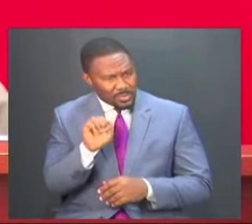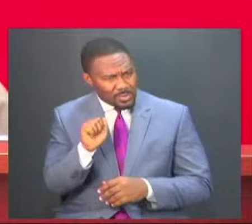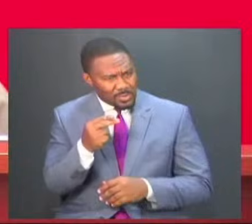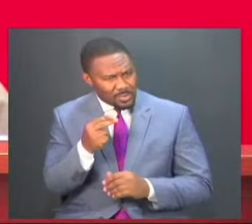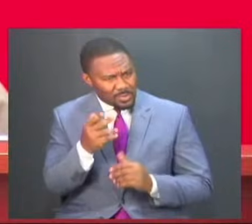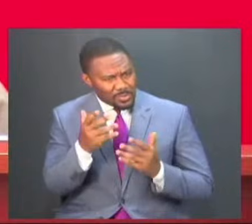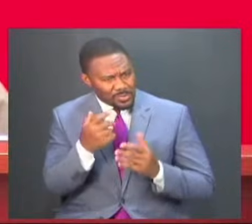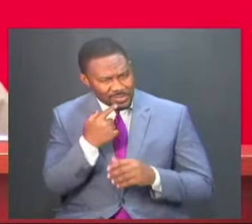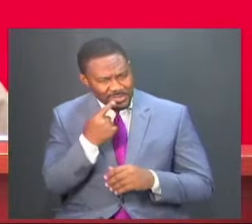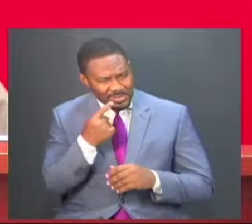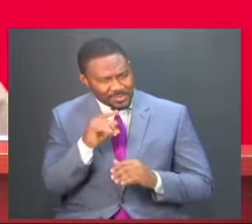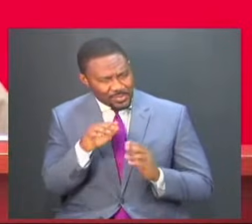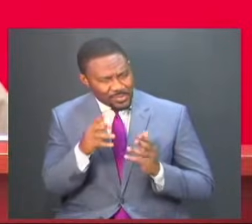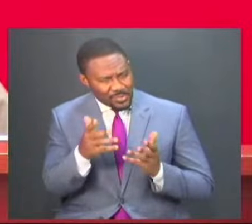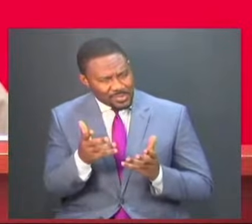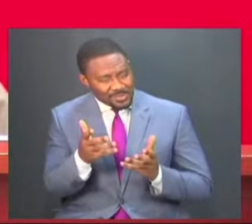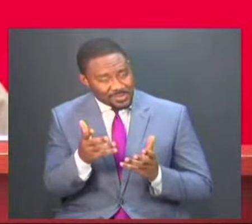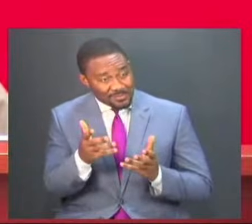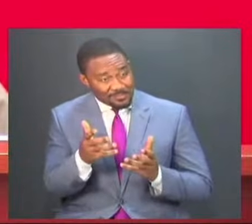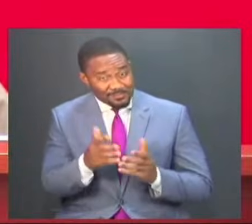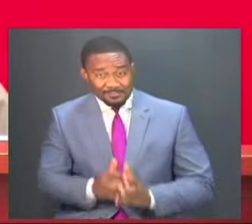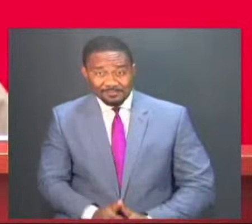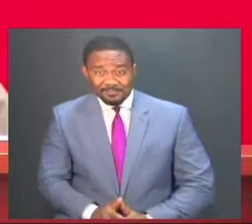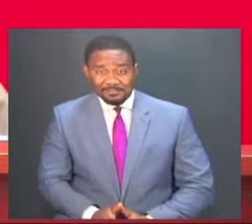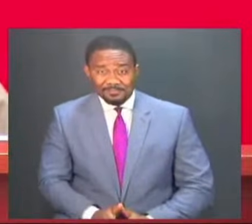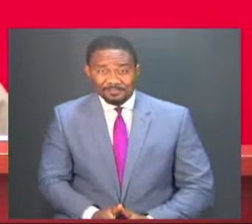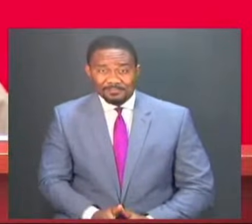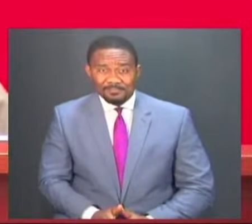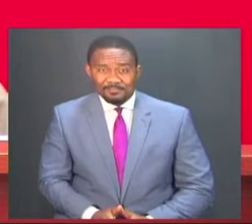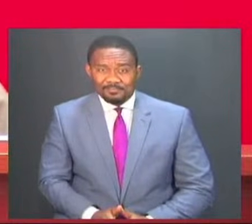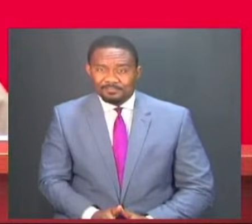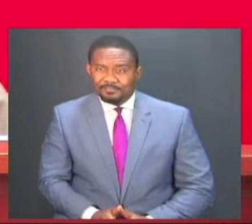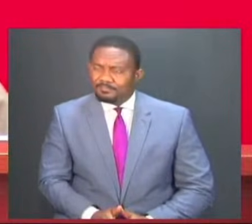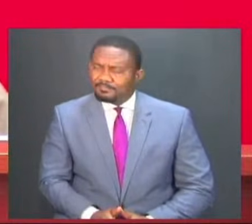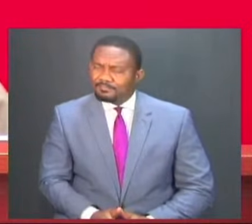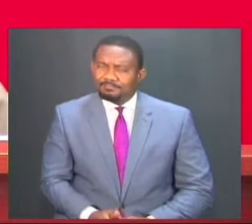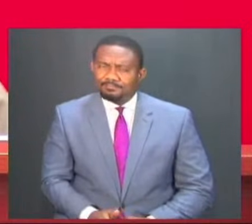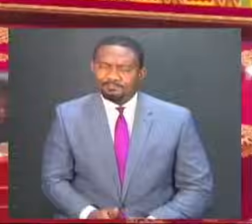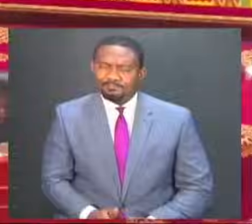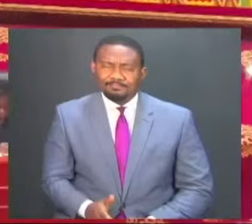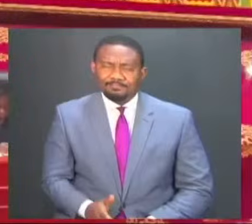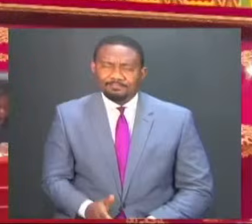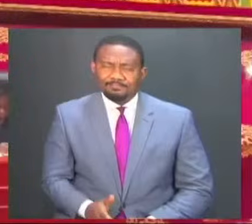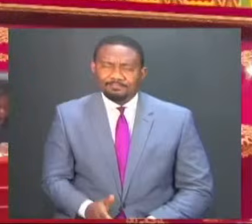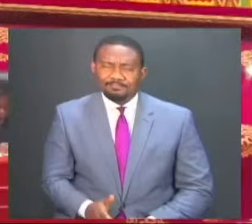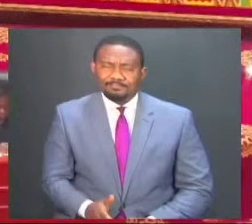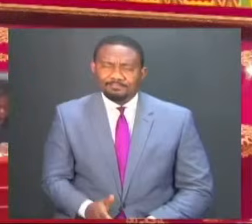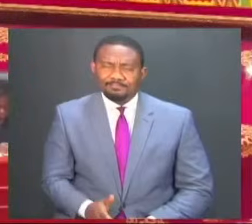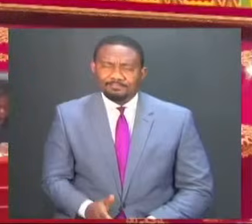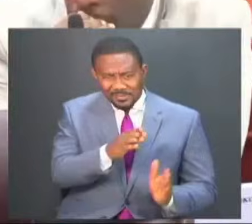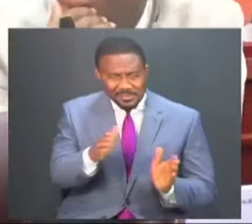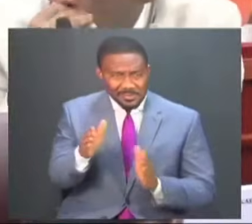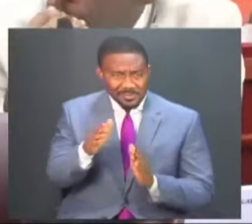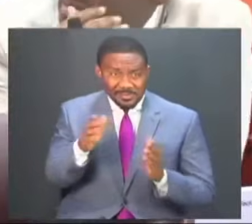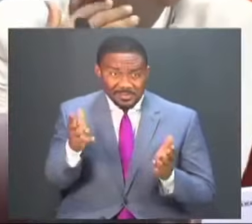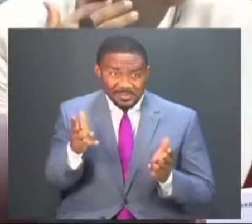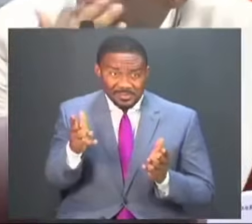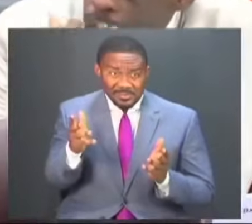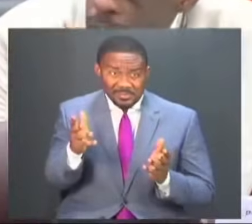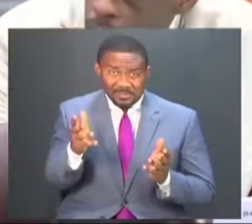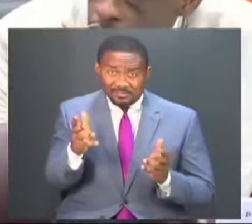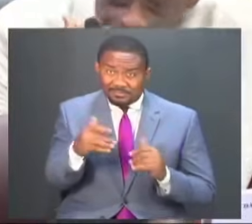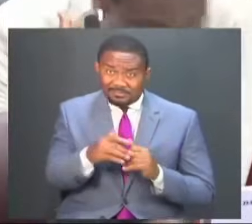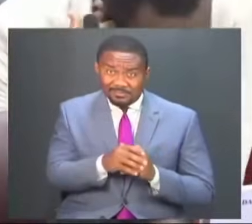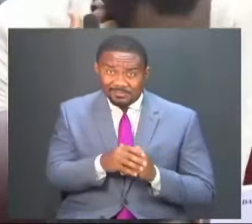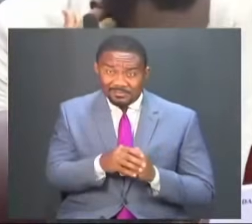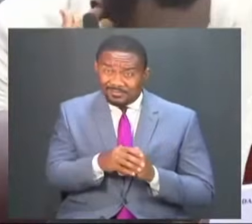Speaker, not to cut in, but that will be a very tall order for the government of the day, because they'll be veering into You areas, didn't answer my question,